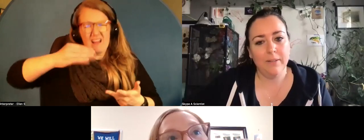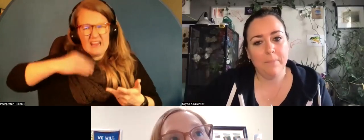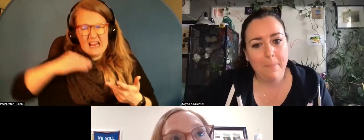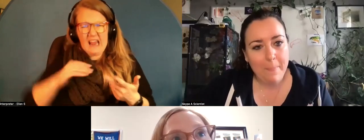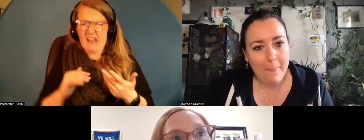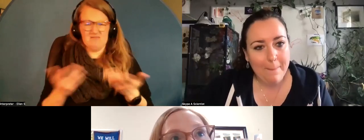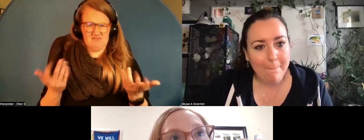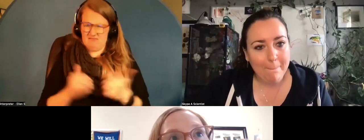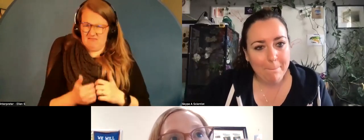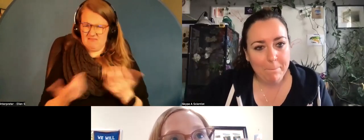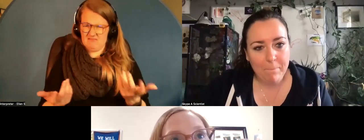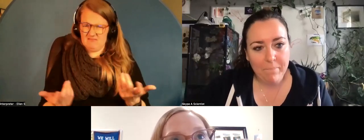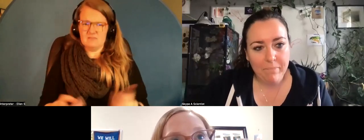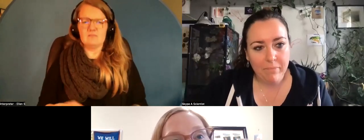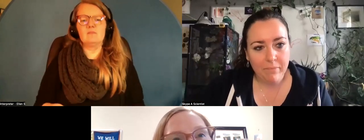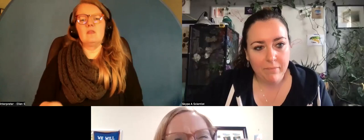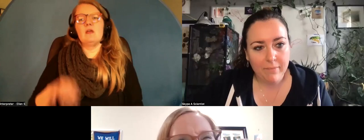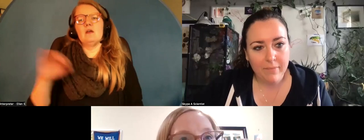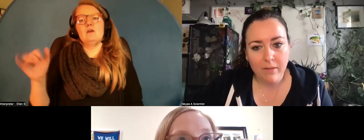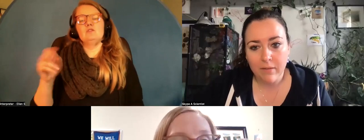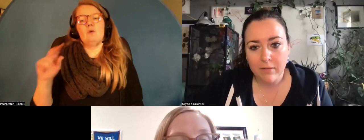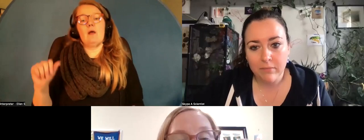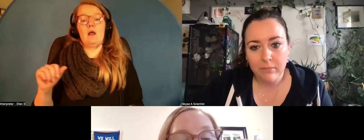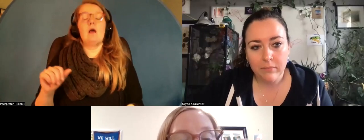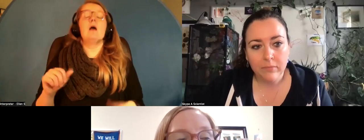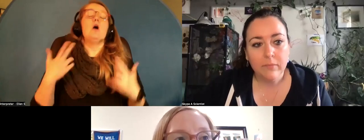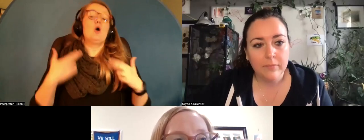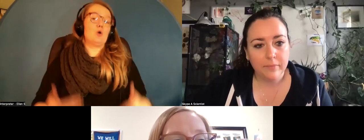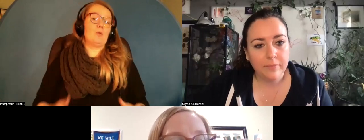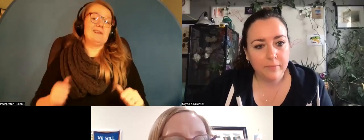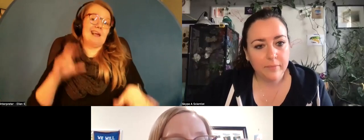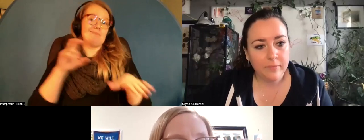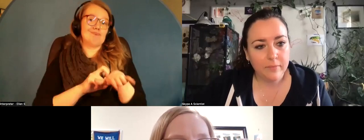So humans can get tapeworms from a couple of different ways.